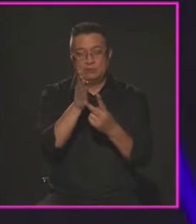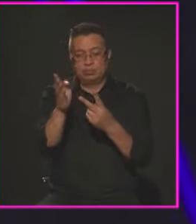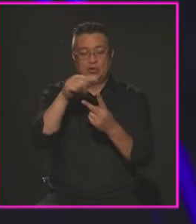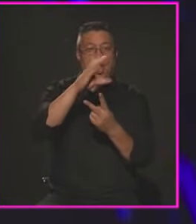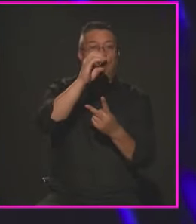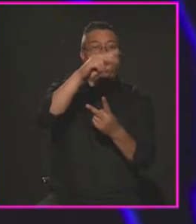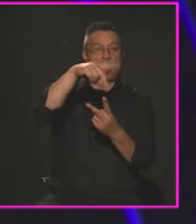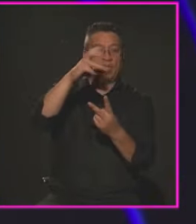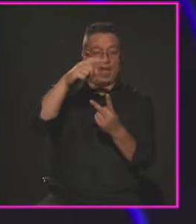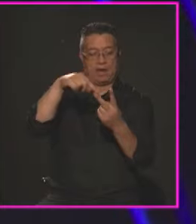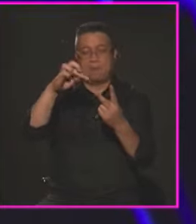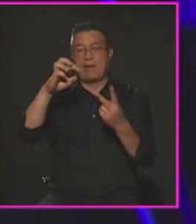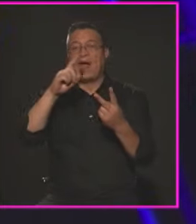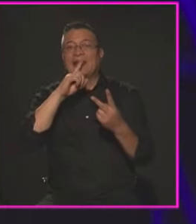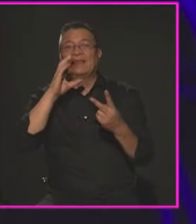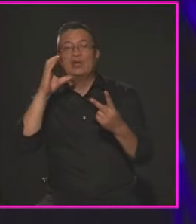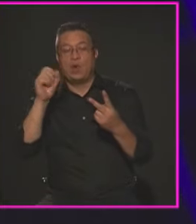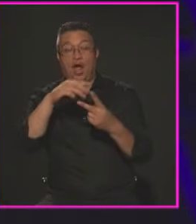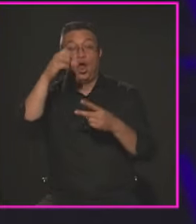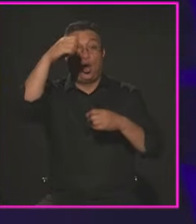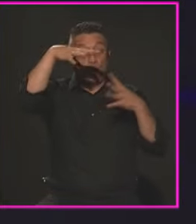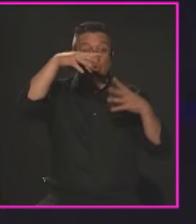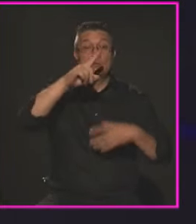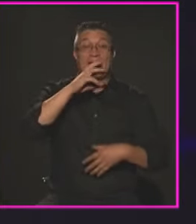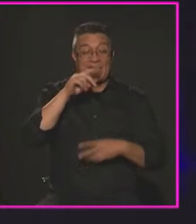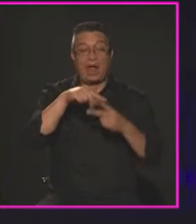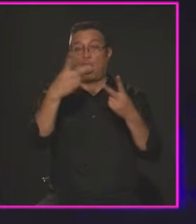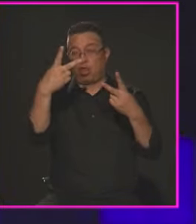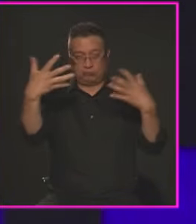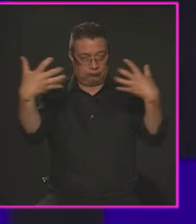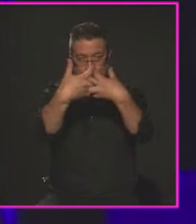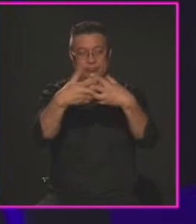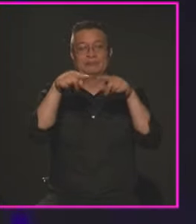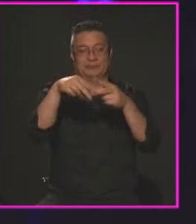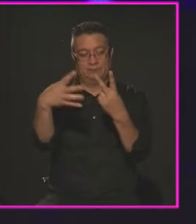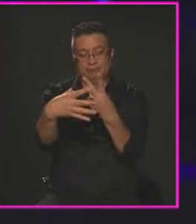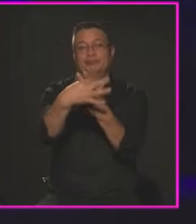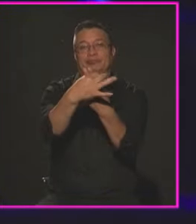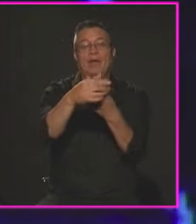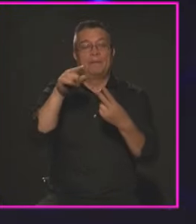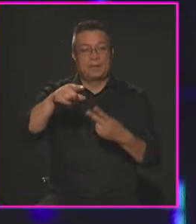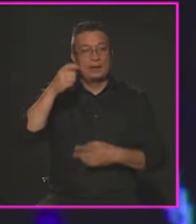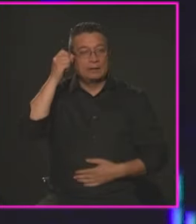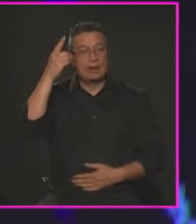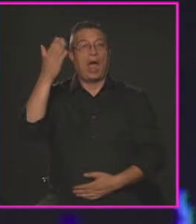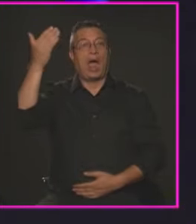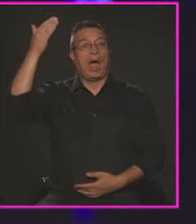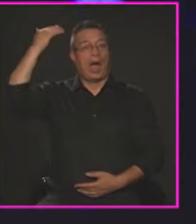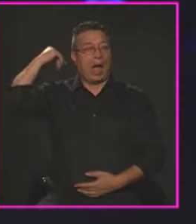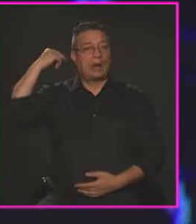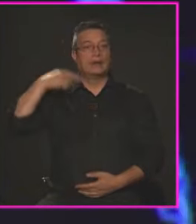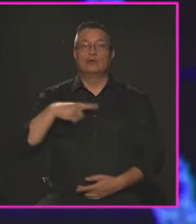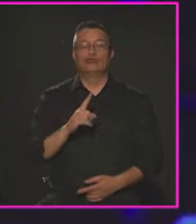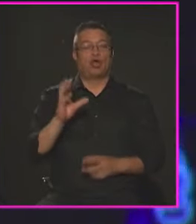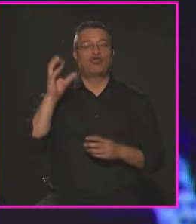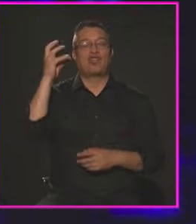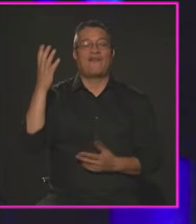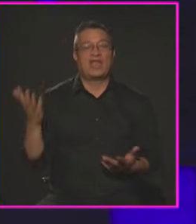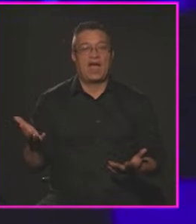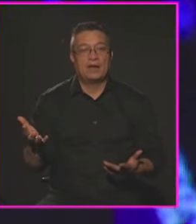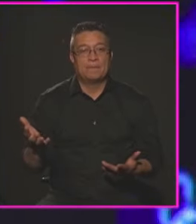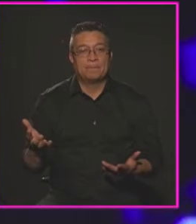time particles and waves, which is rather strange for classical physicists. They obey what is called state superposition.